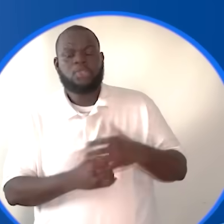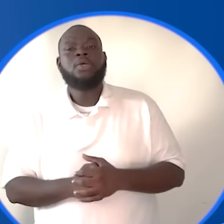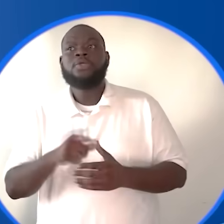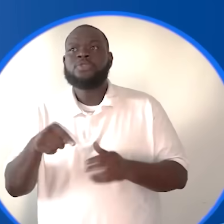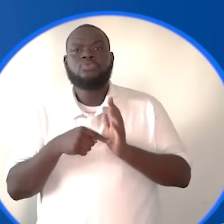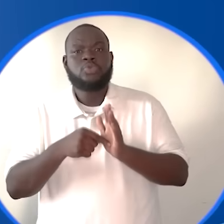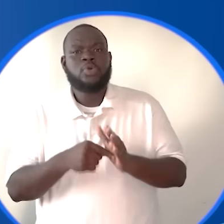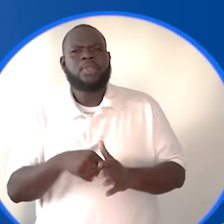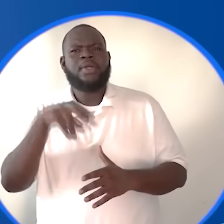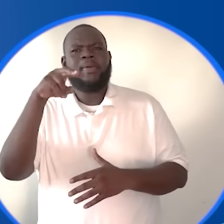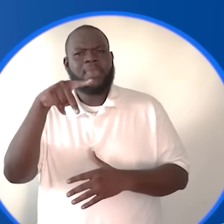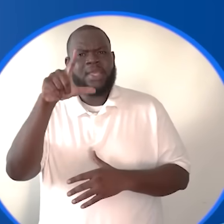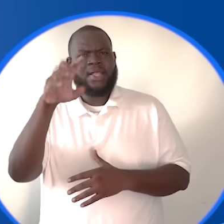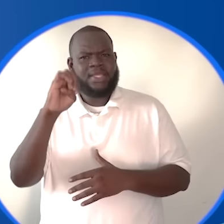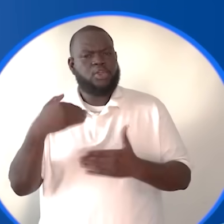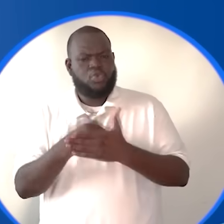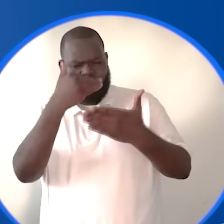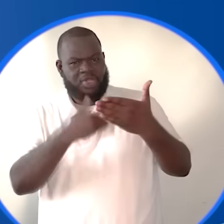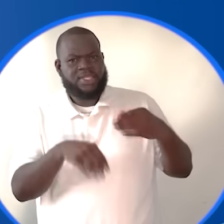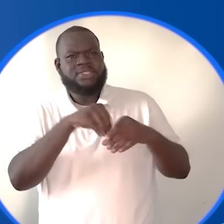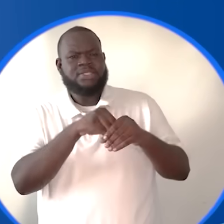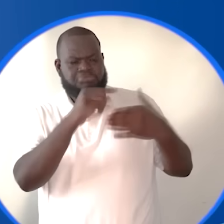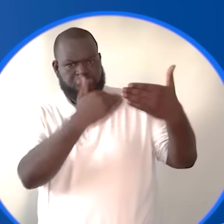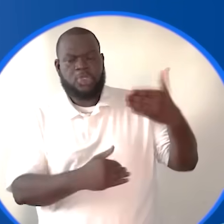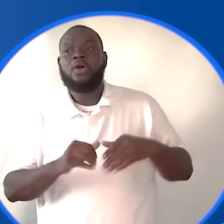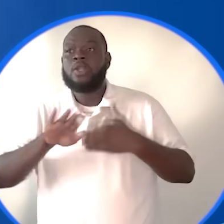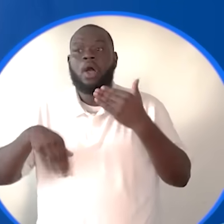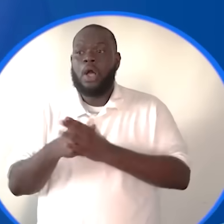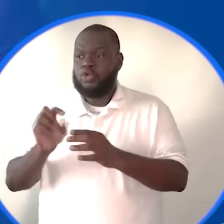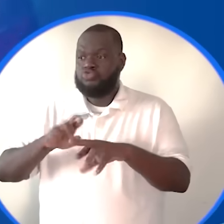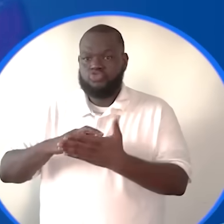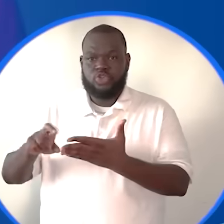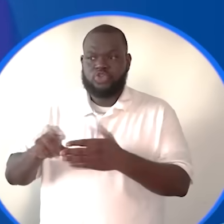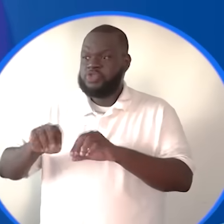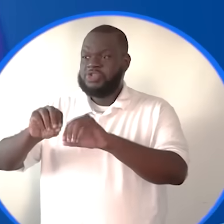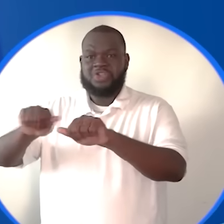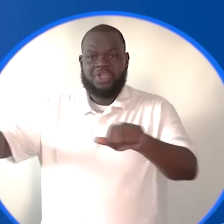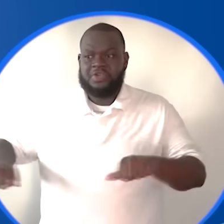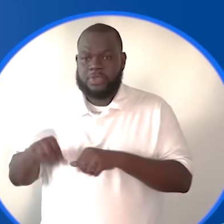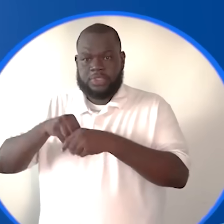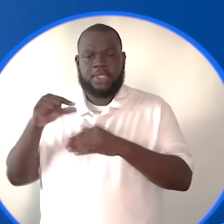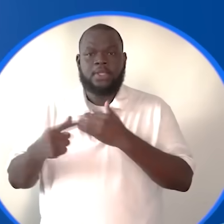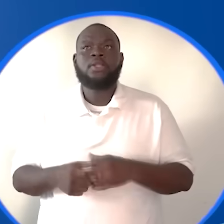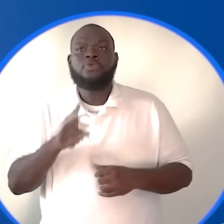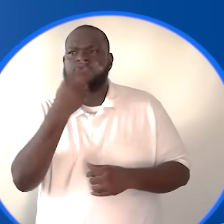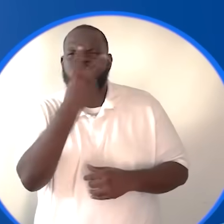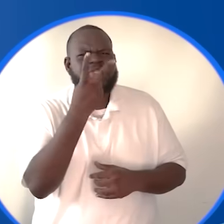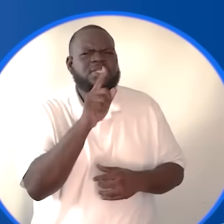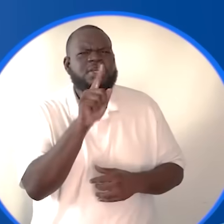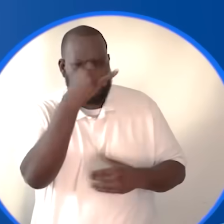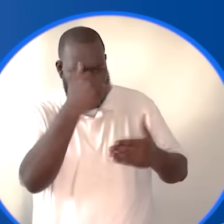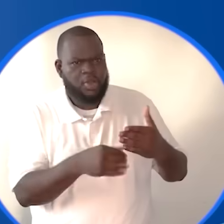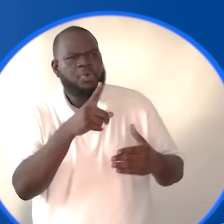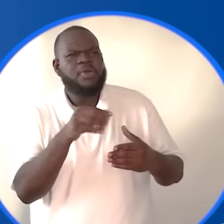of electors, PLE, in all of the registration divisions across Guyana for you to check if you are listed and if so, whether your particulars are